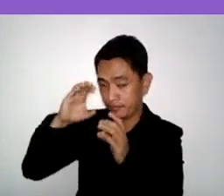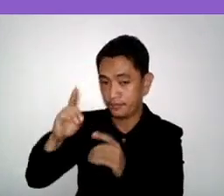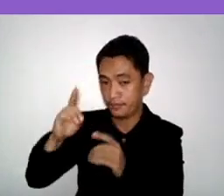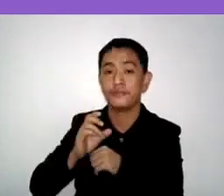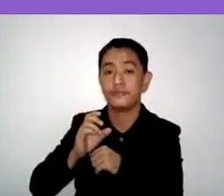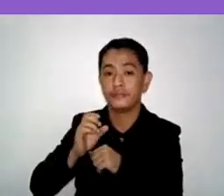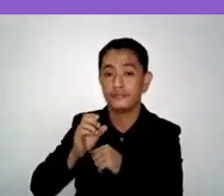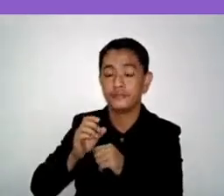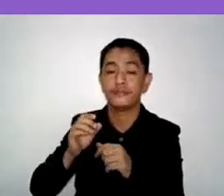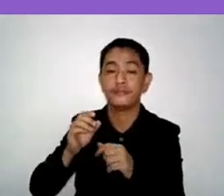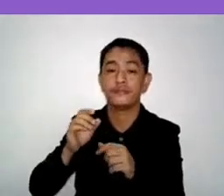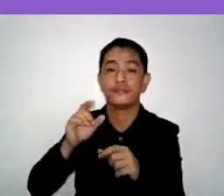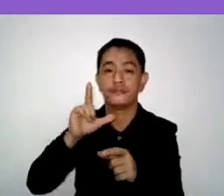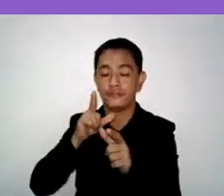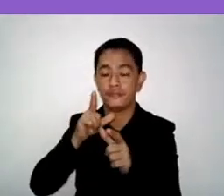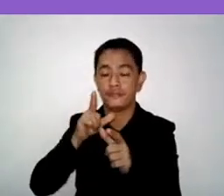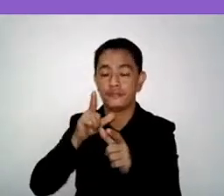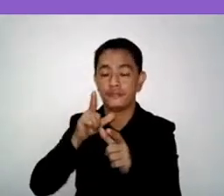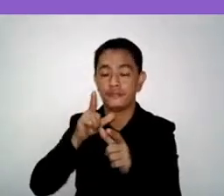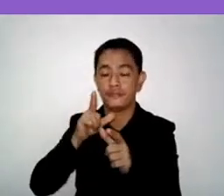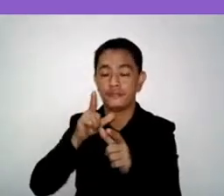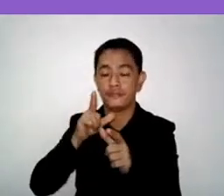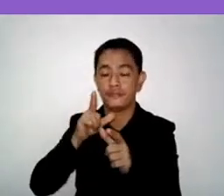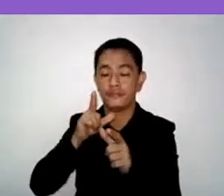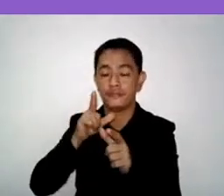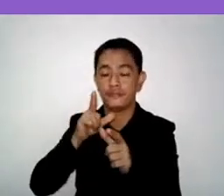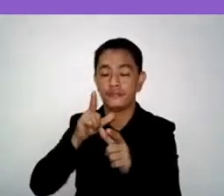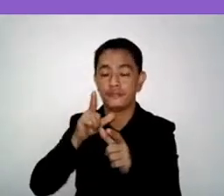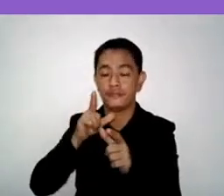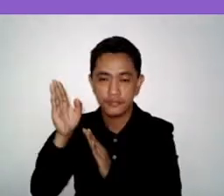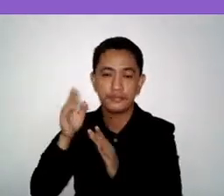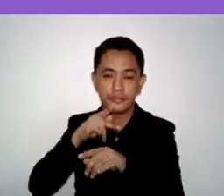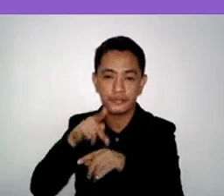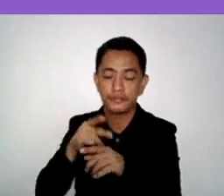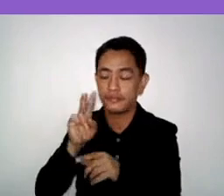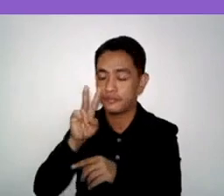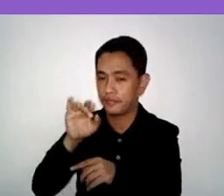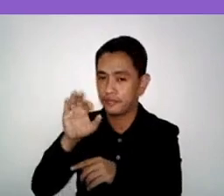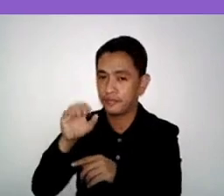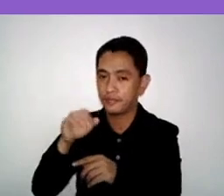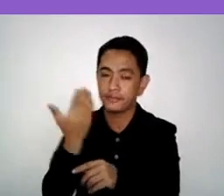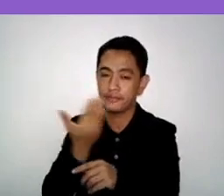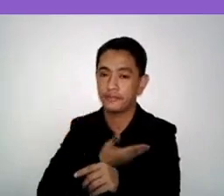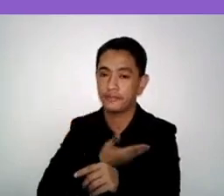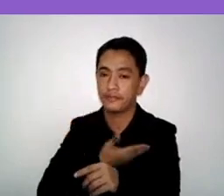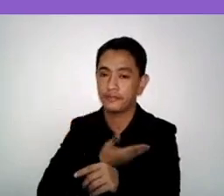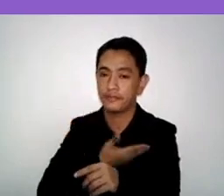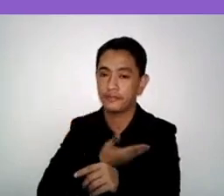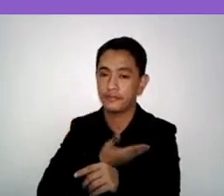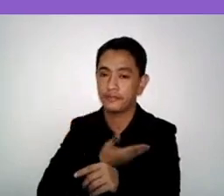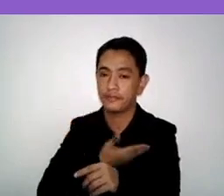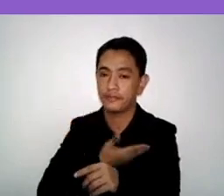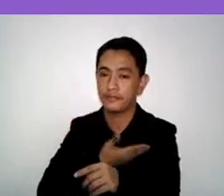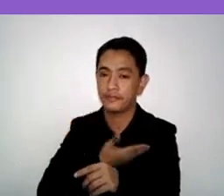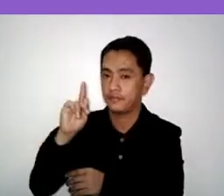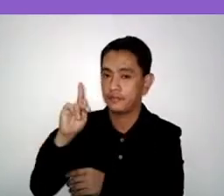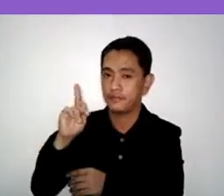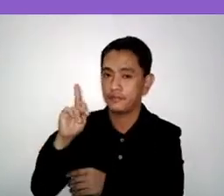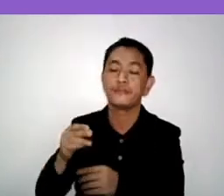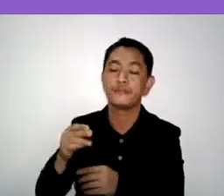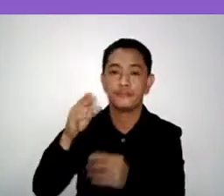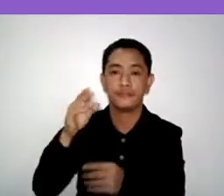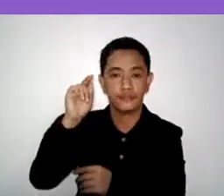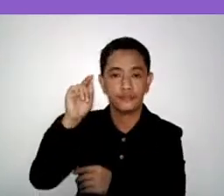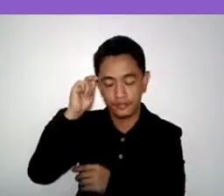Foundation, University of the Philippines College of Education, Line Learning and Development Solutions, Virtual